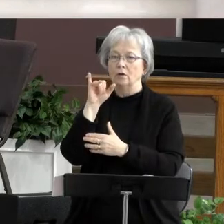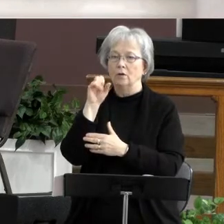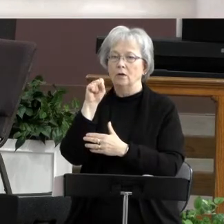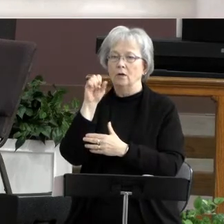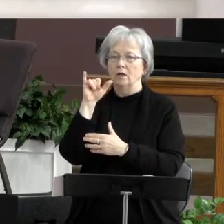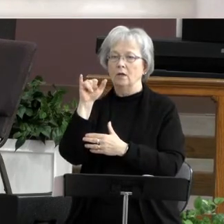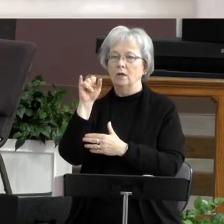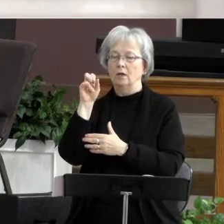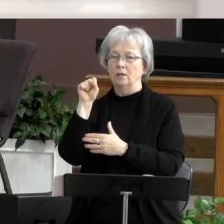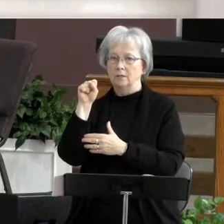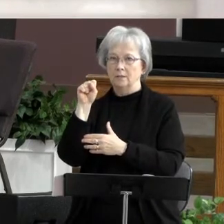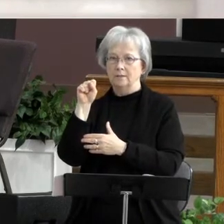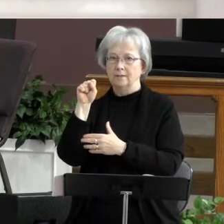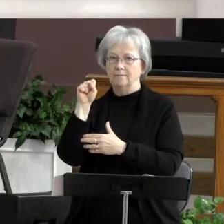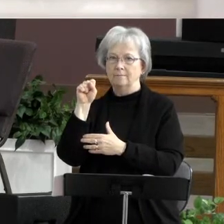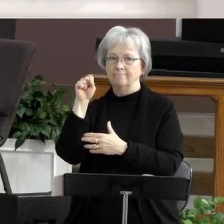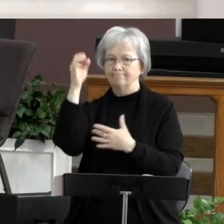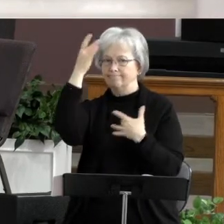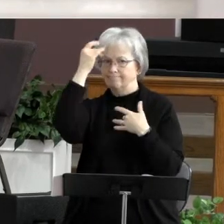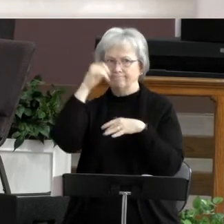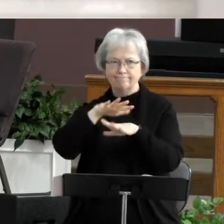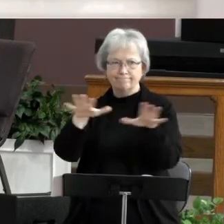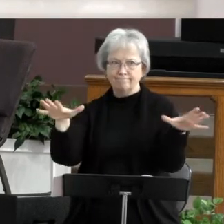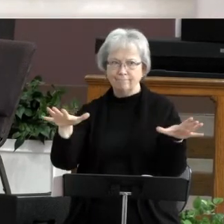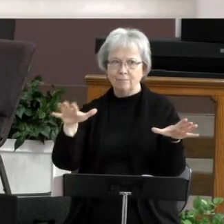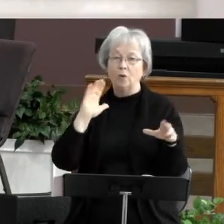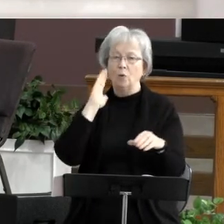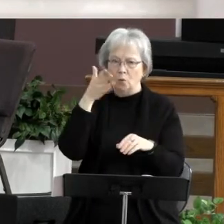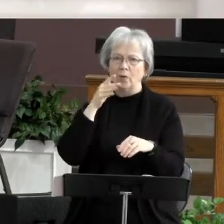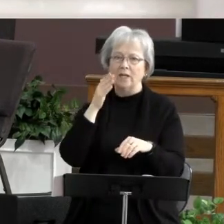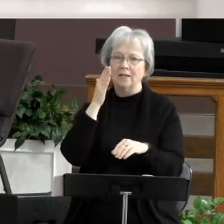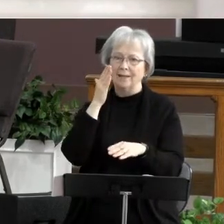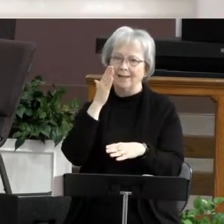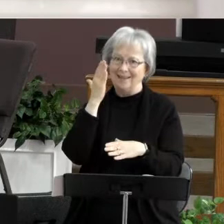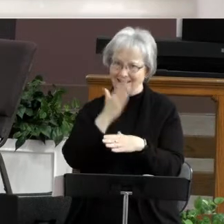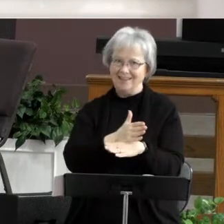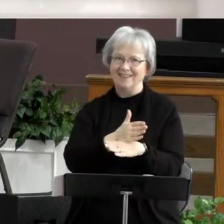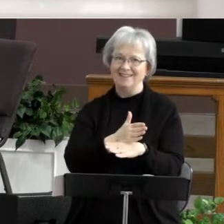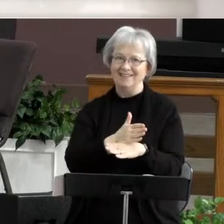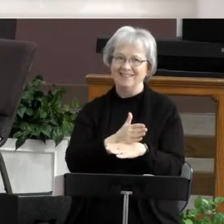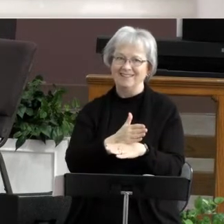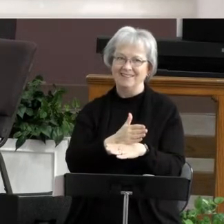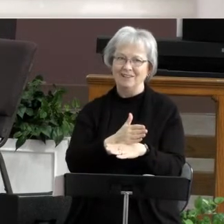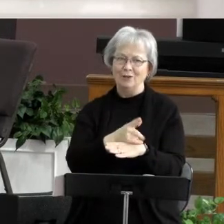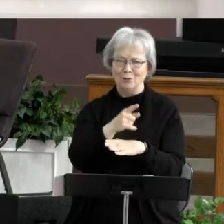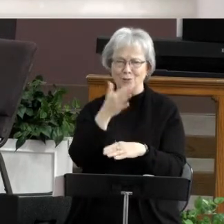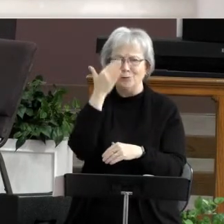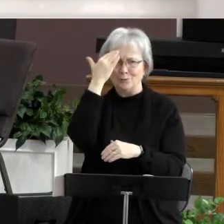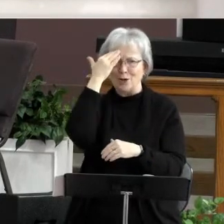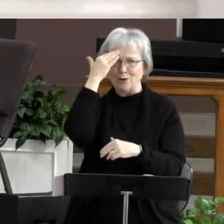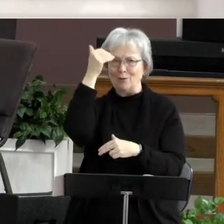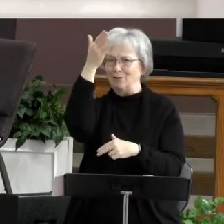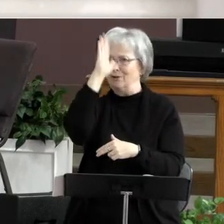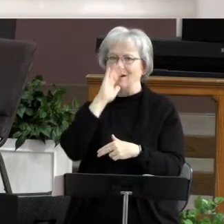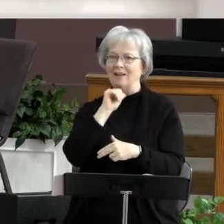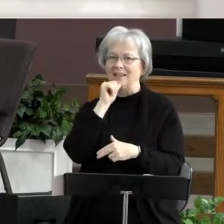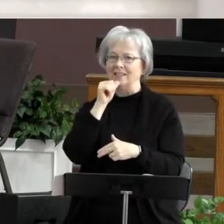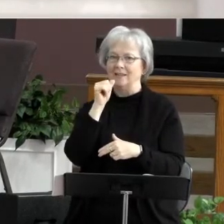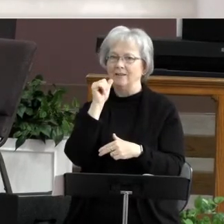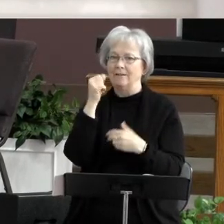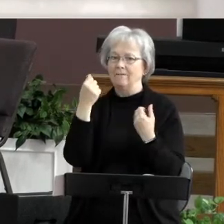will come to an end. You know God's not through with you, don't you?